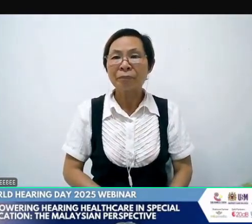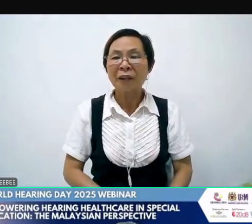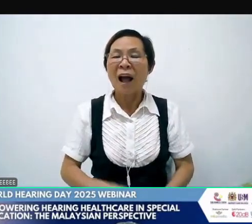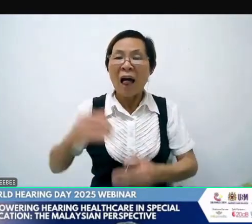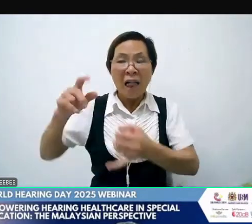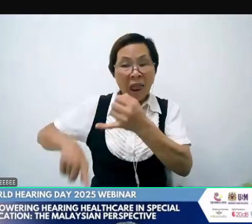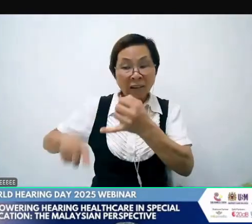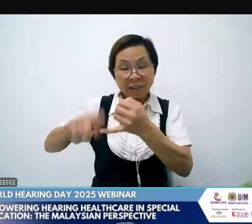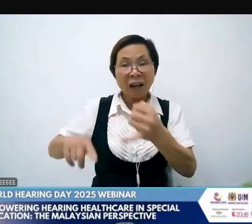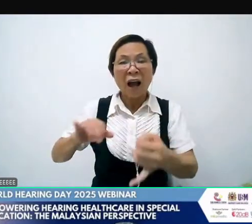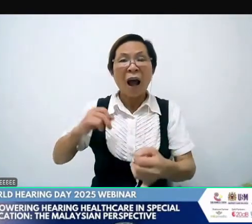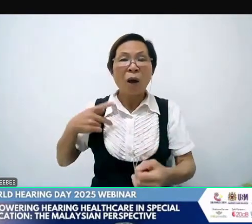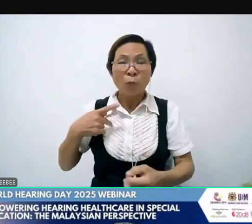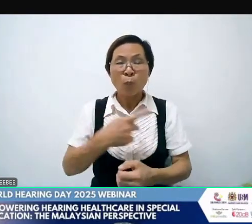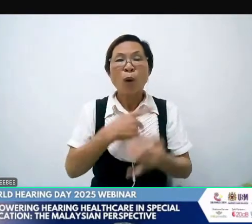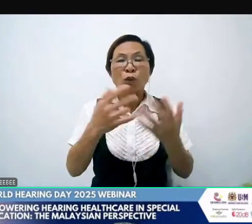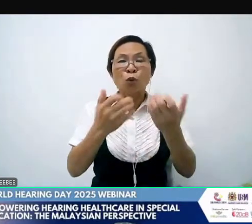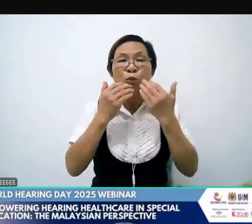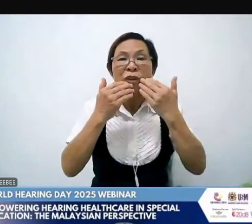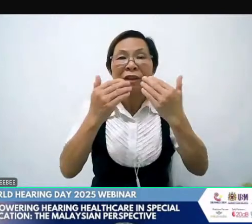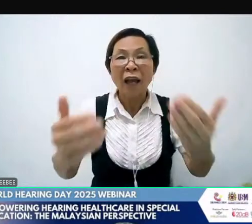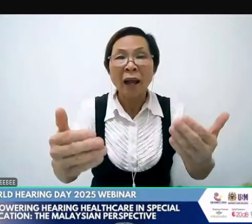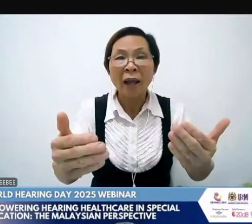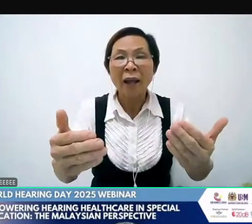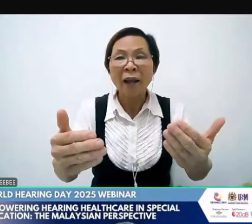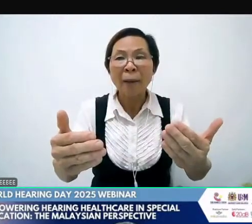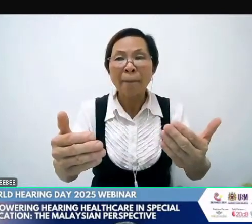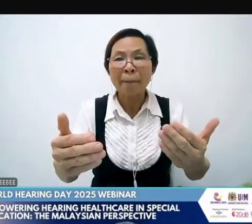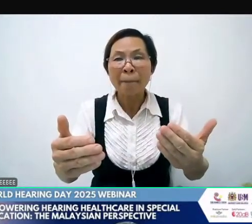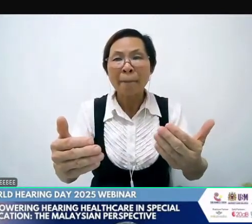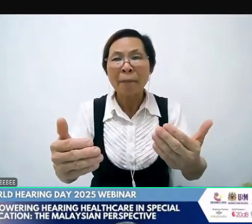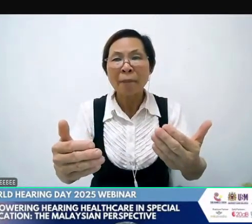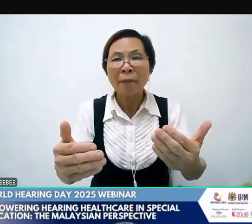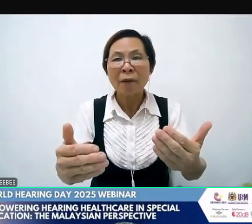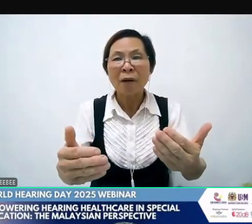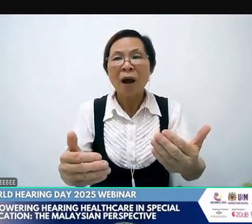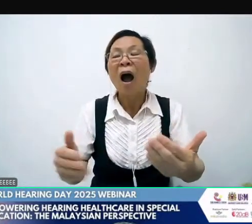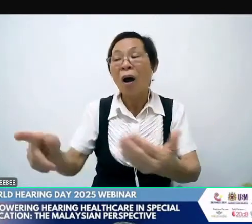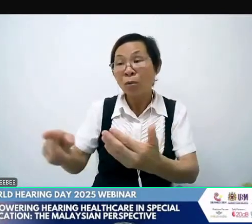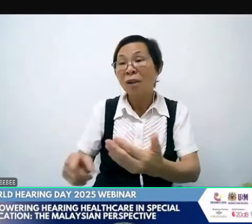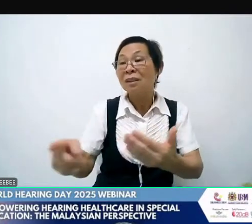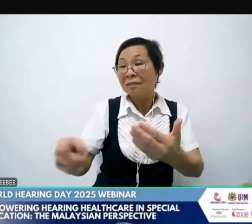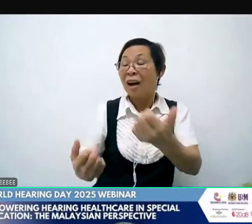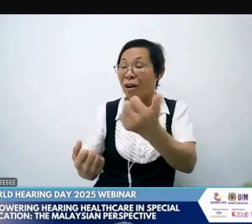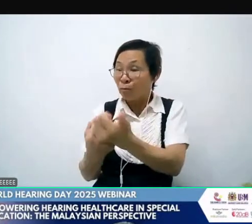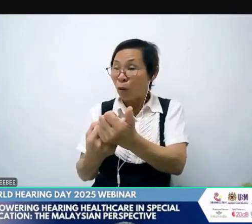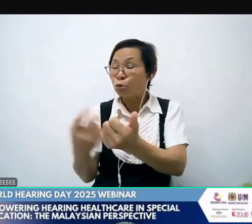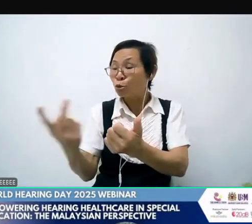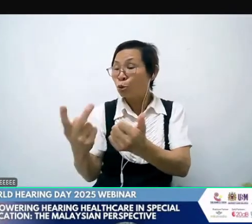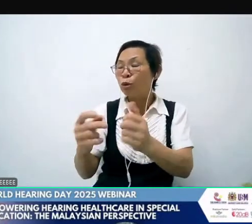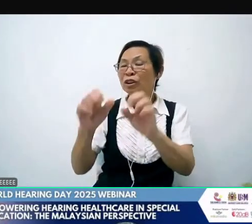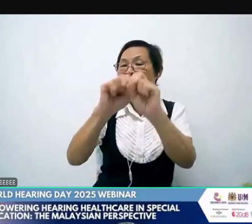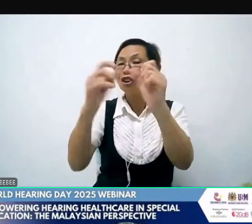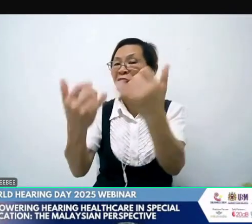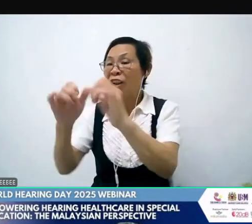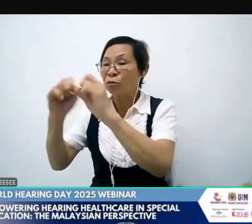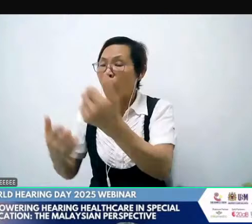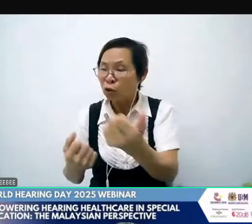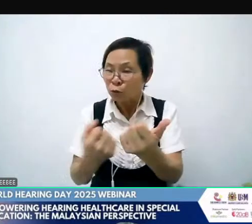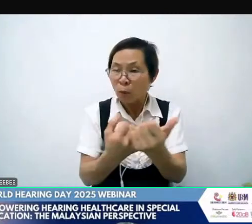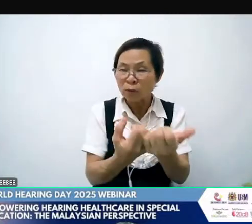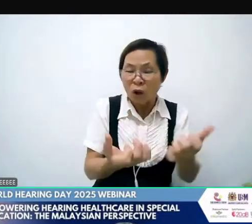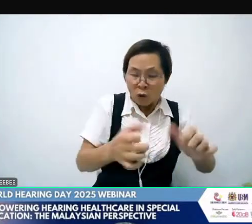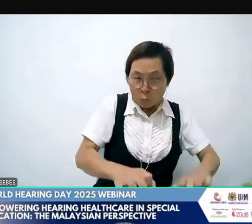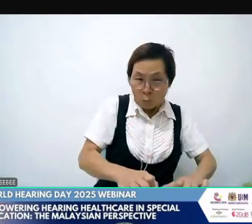Finally, we would like to thank our platinum partner and gold partner for sponsoring today's webinar. Until we meet again in our next